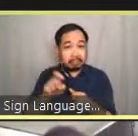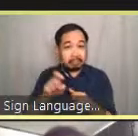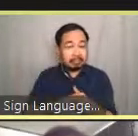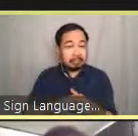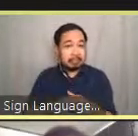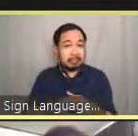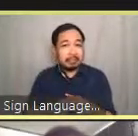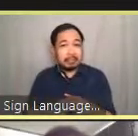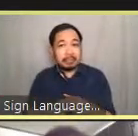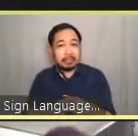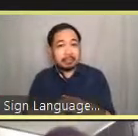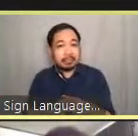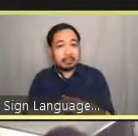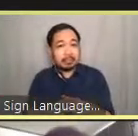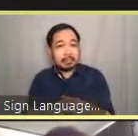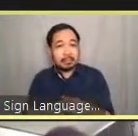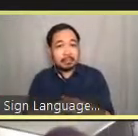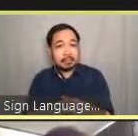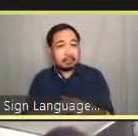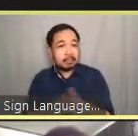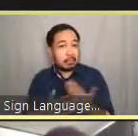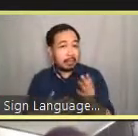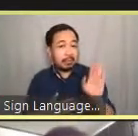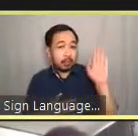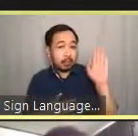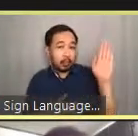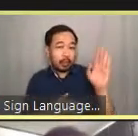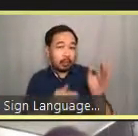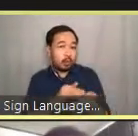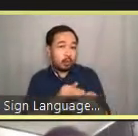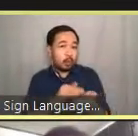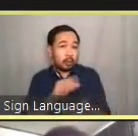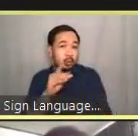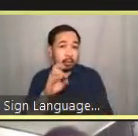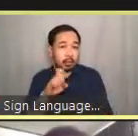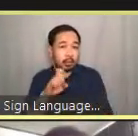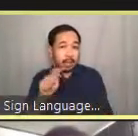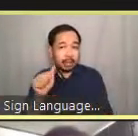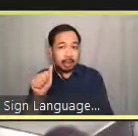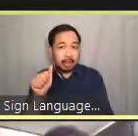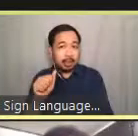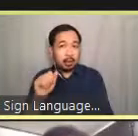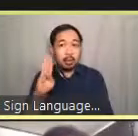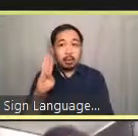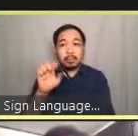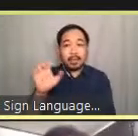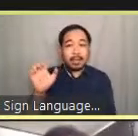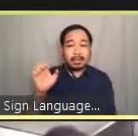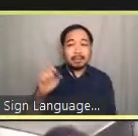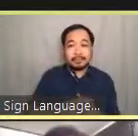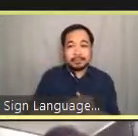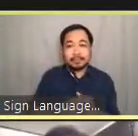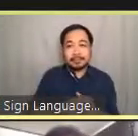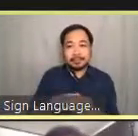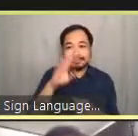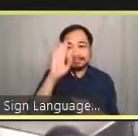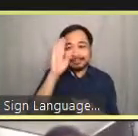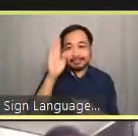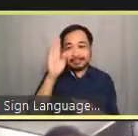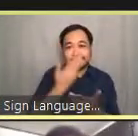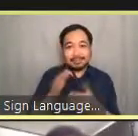We can have Doc Delta or Doc Tina or Doc Bell. Yes. Hello. Good